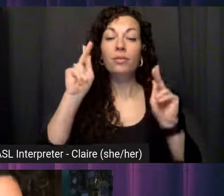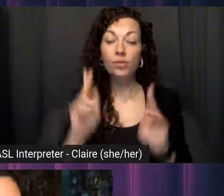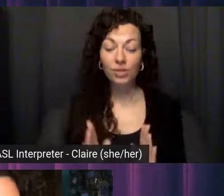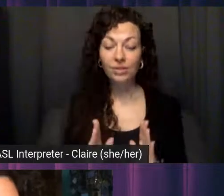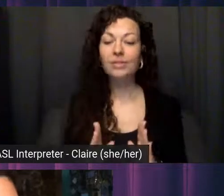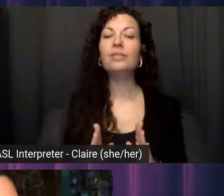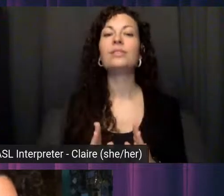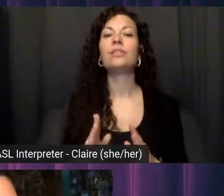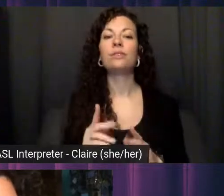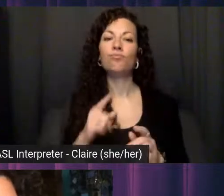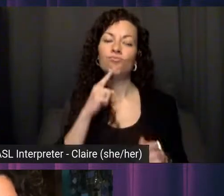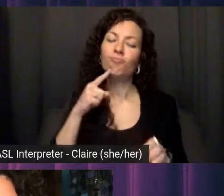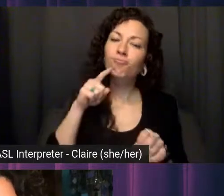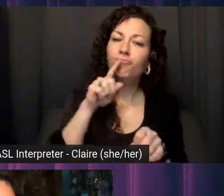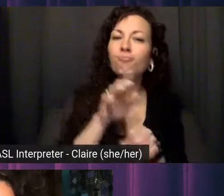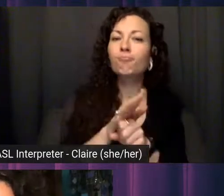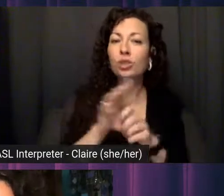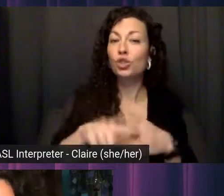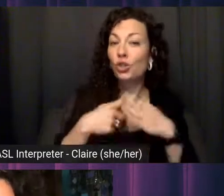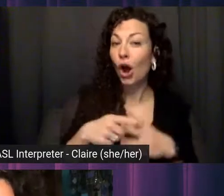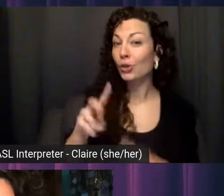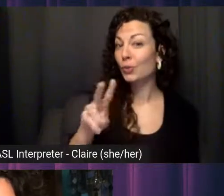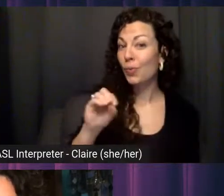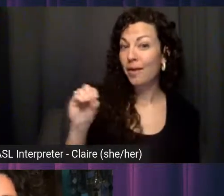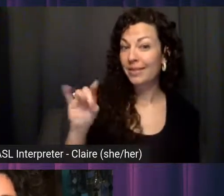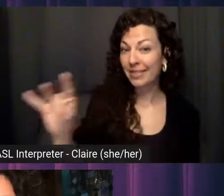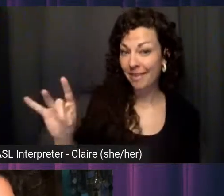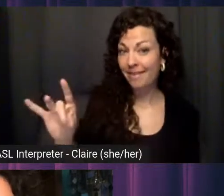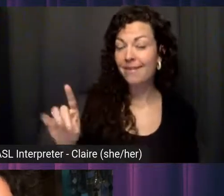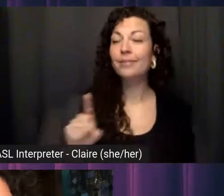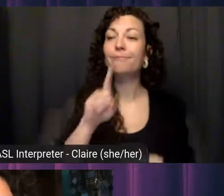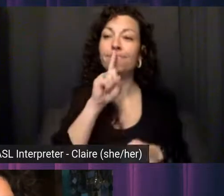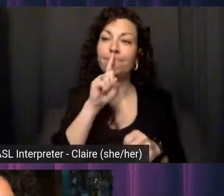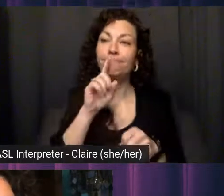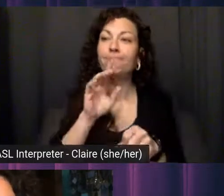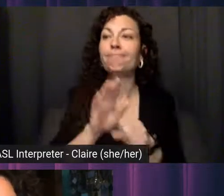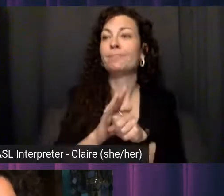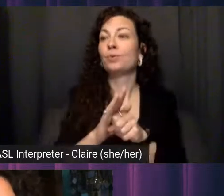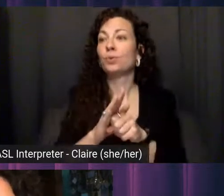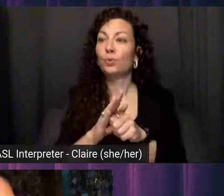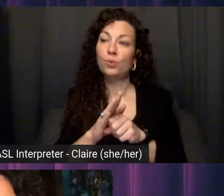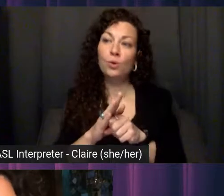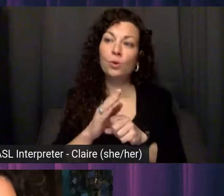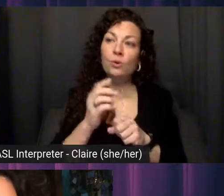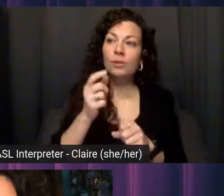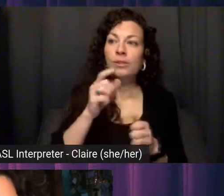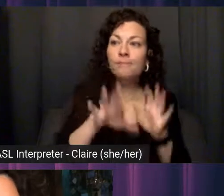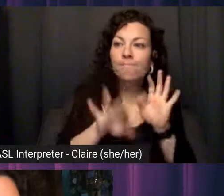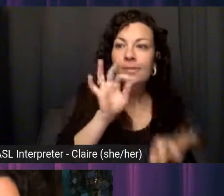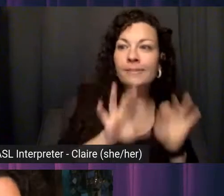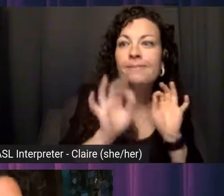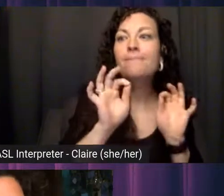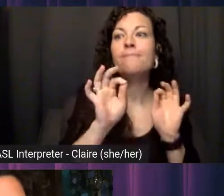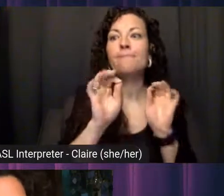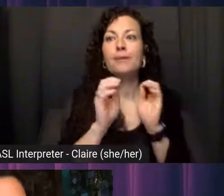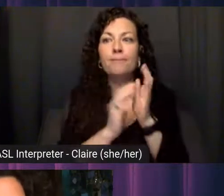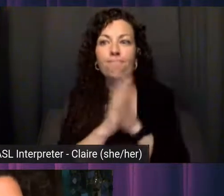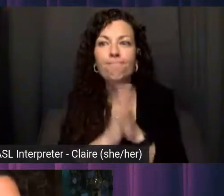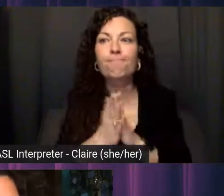investigative theater that inspires action. We use theater to engage with challenging questions,